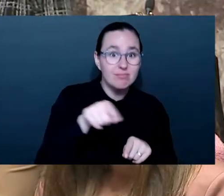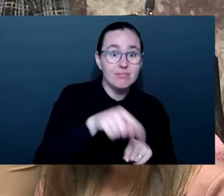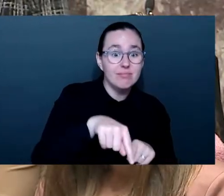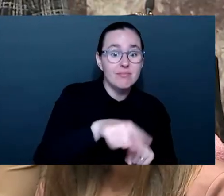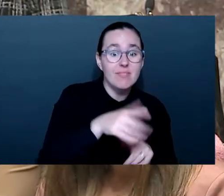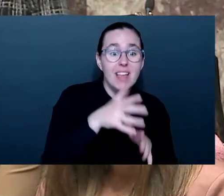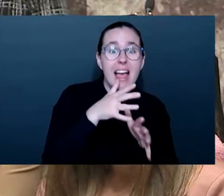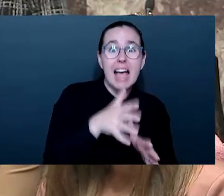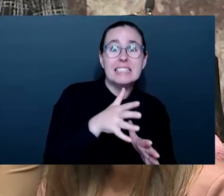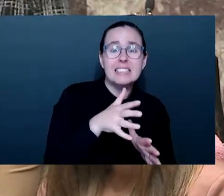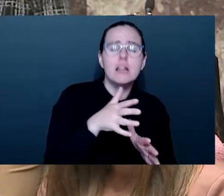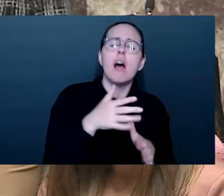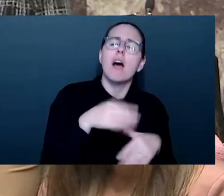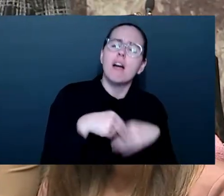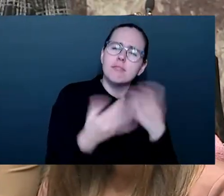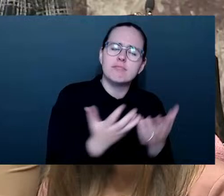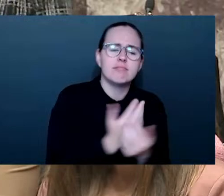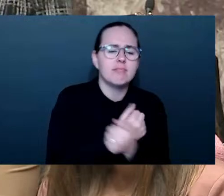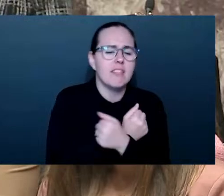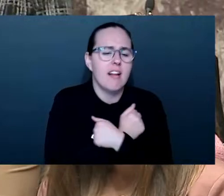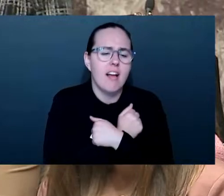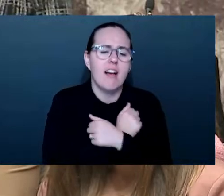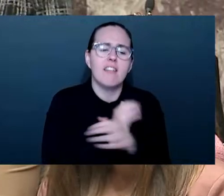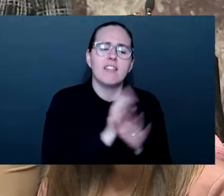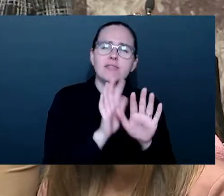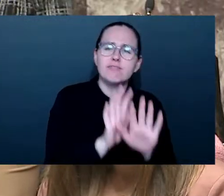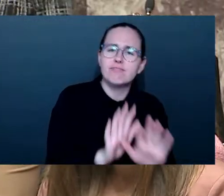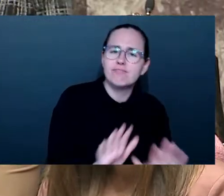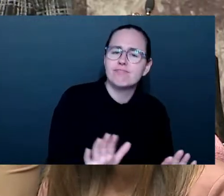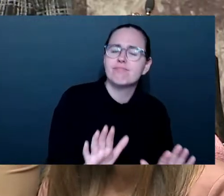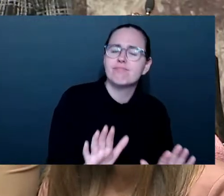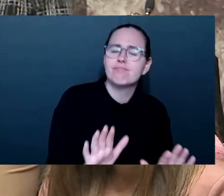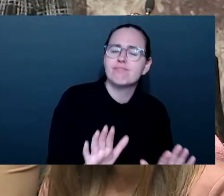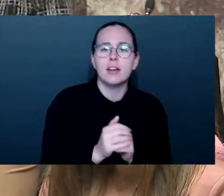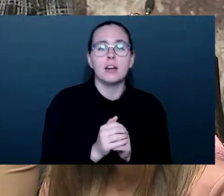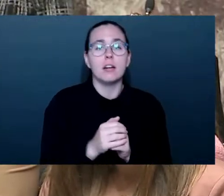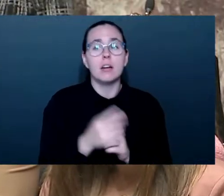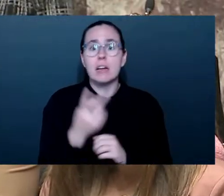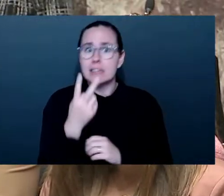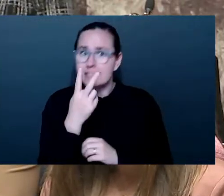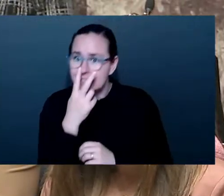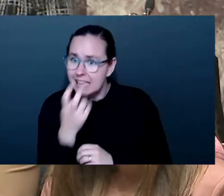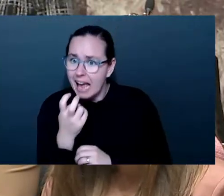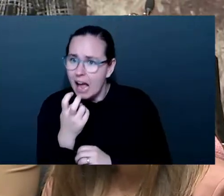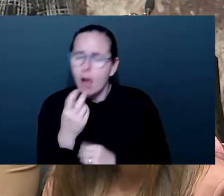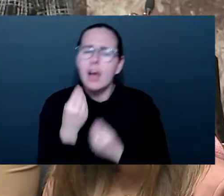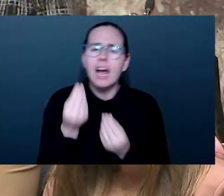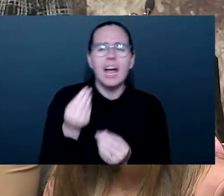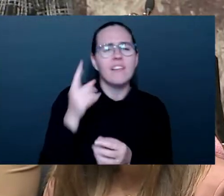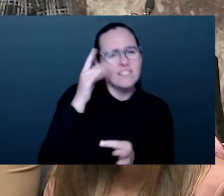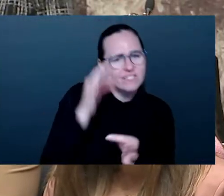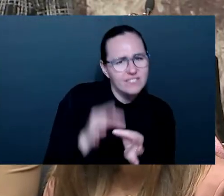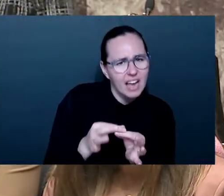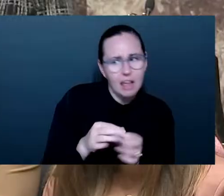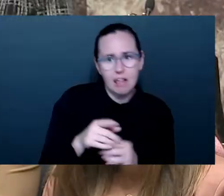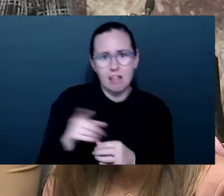faith. Where there is despair, hope. Where there is darkness, light. Where there is sadness,